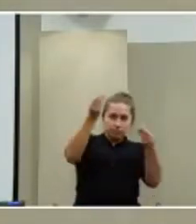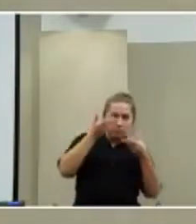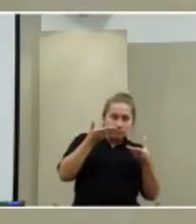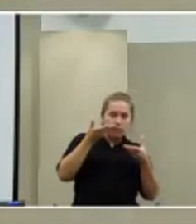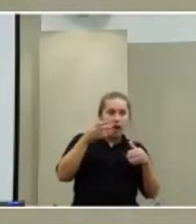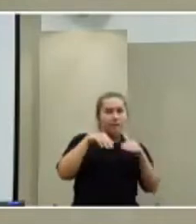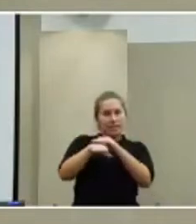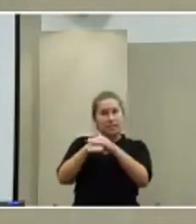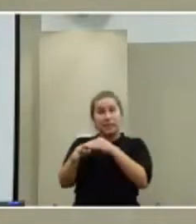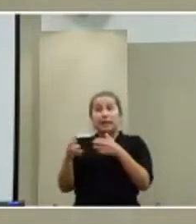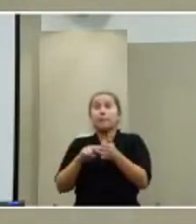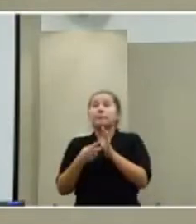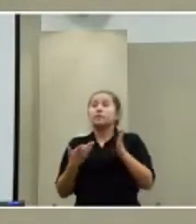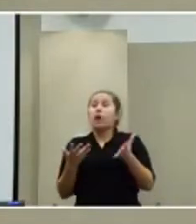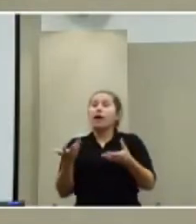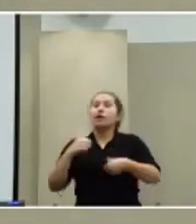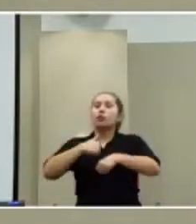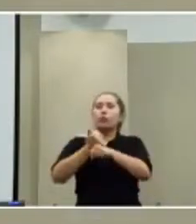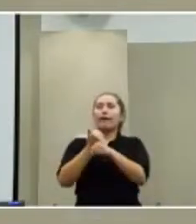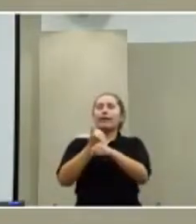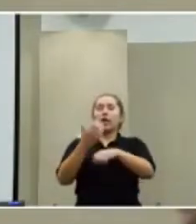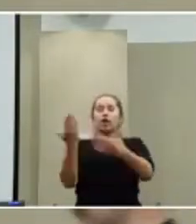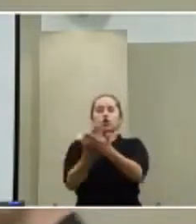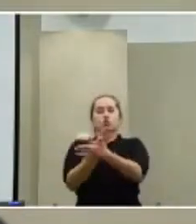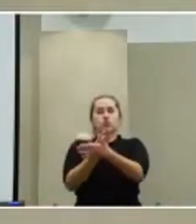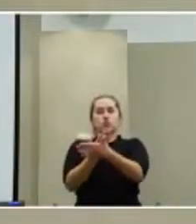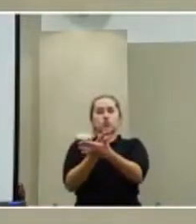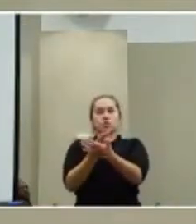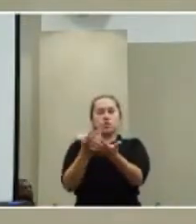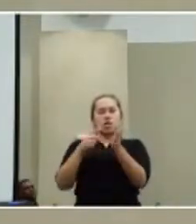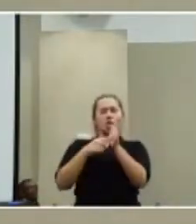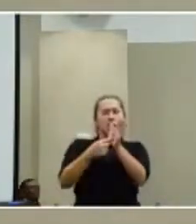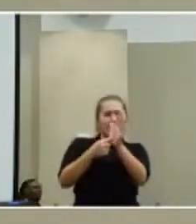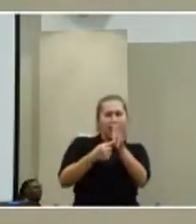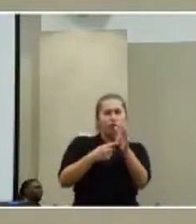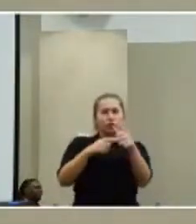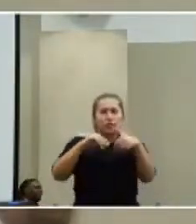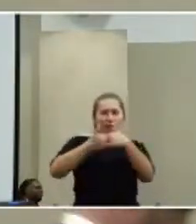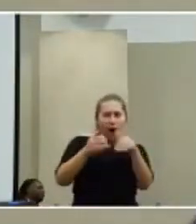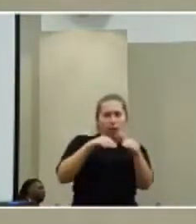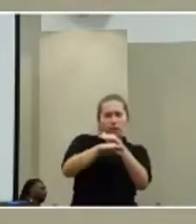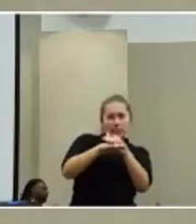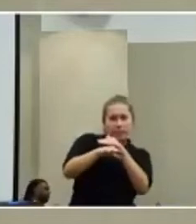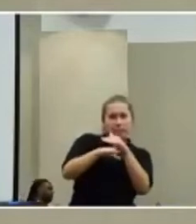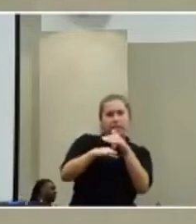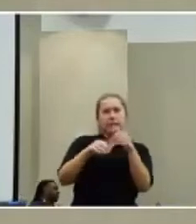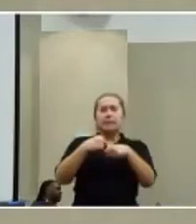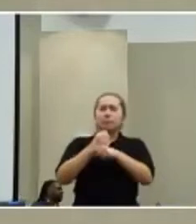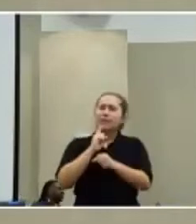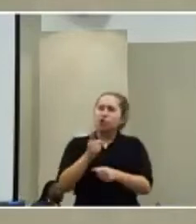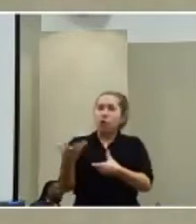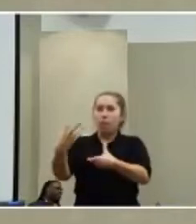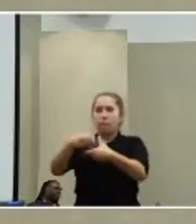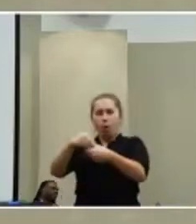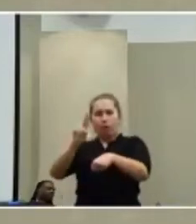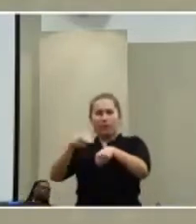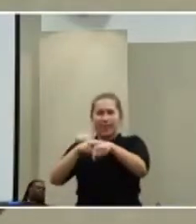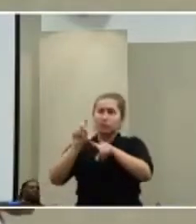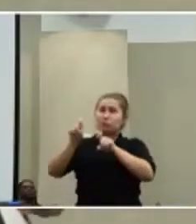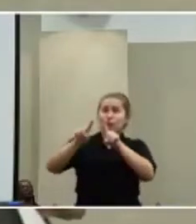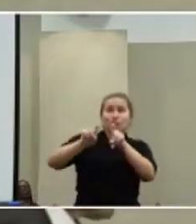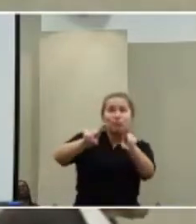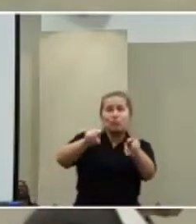include creating new indicators and metrics of accessibility, making sure they're part of national surveys